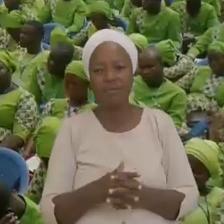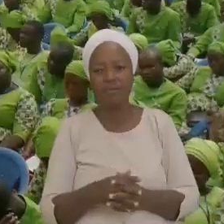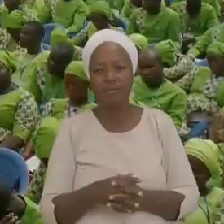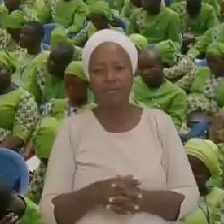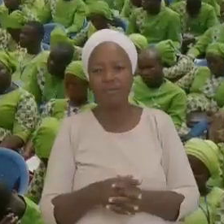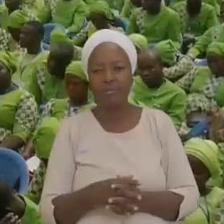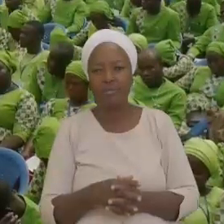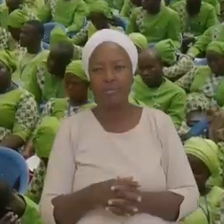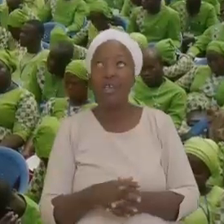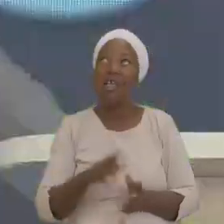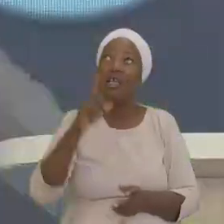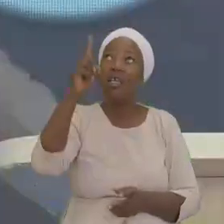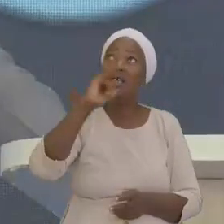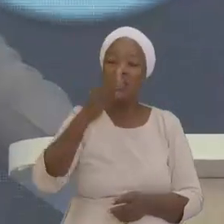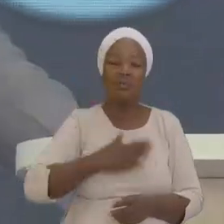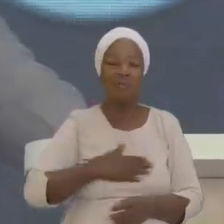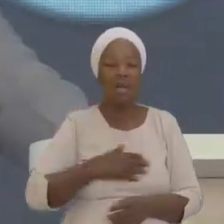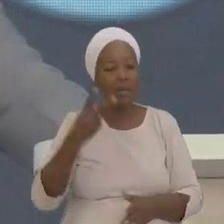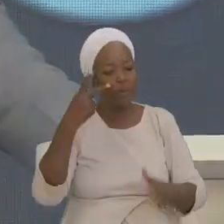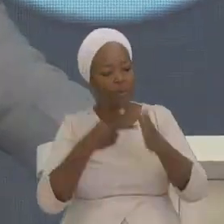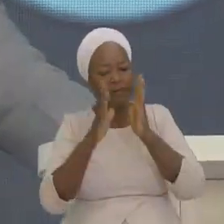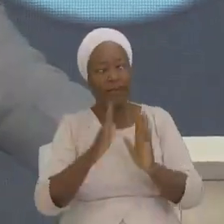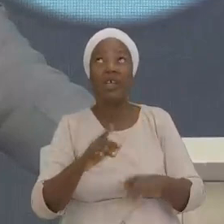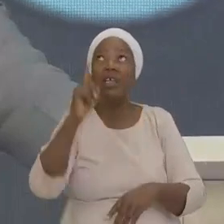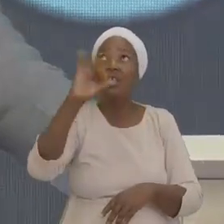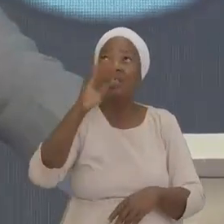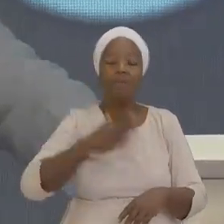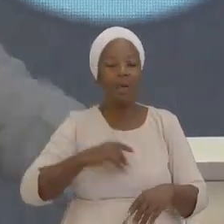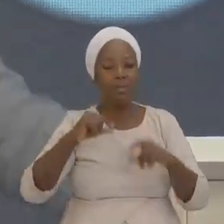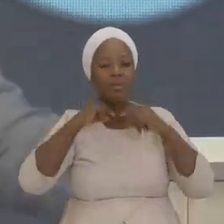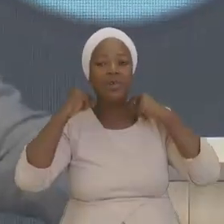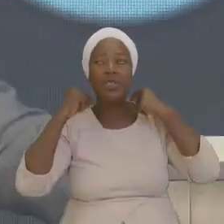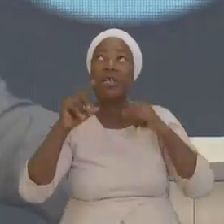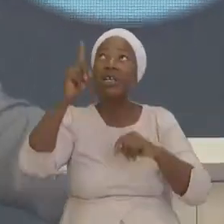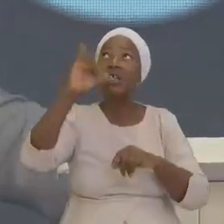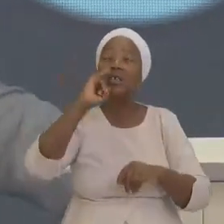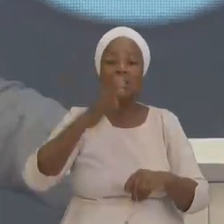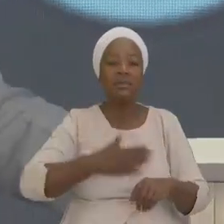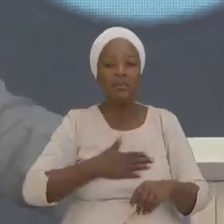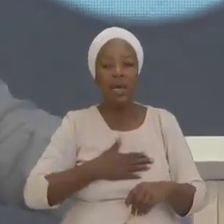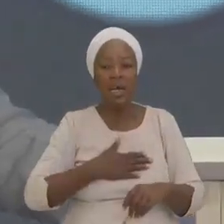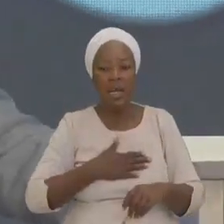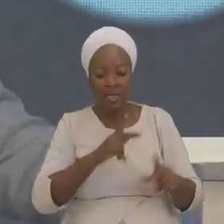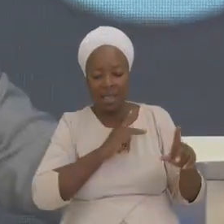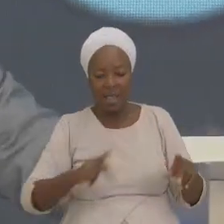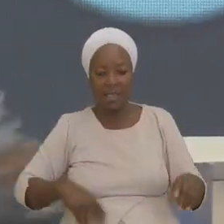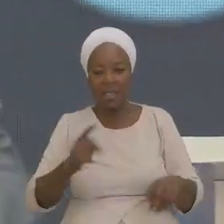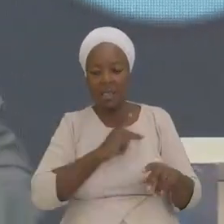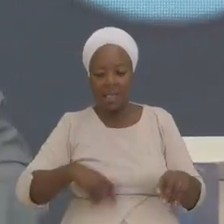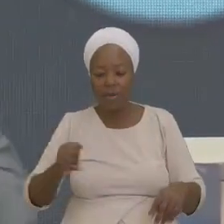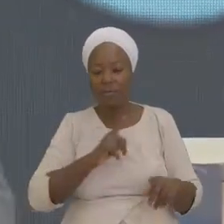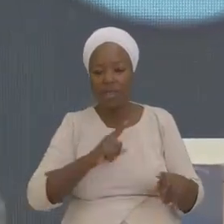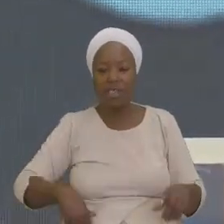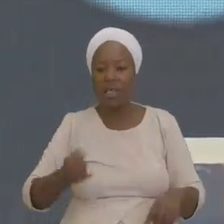He is my prophet. He is my priest. He is my prince, the King of kings and the Lord of